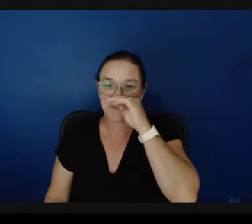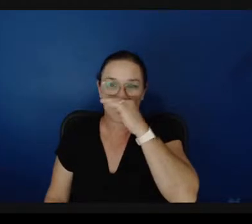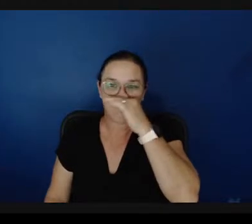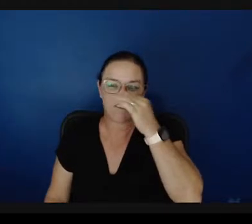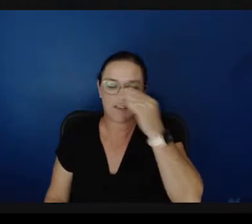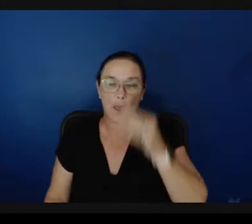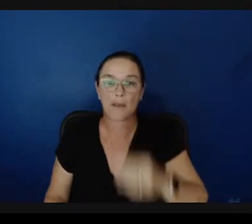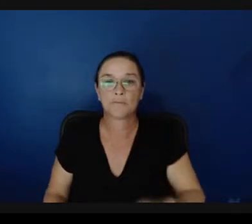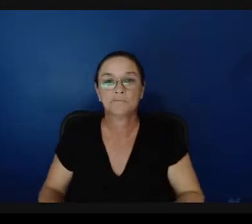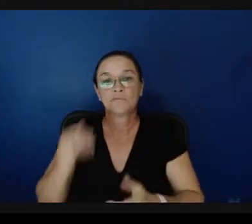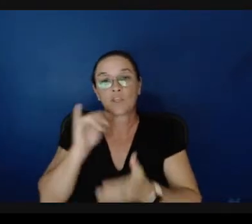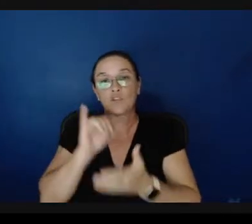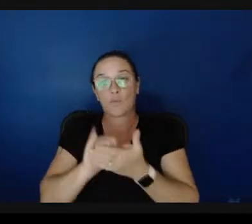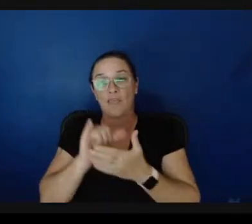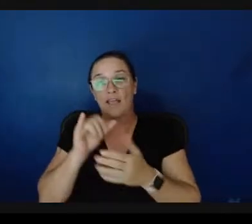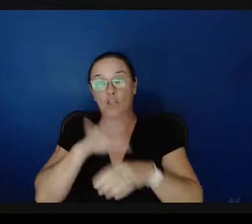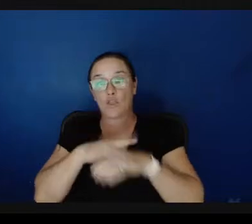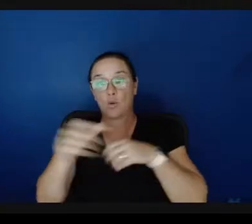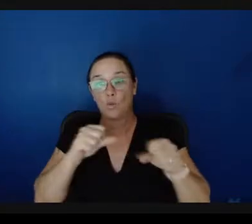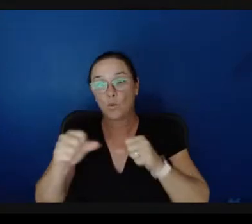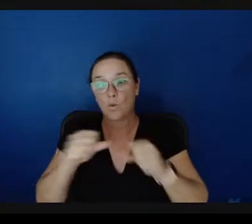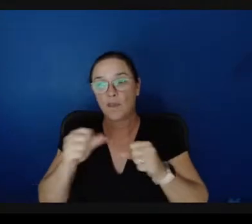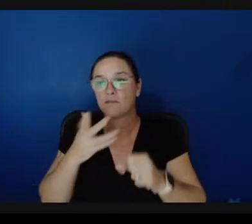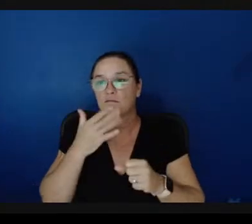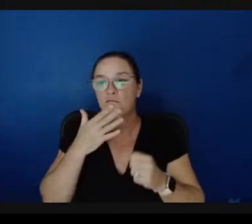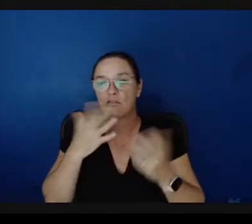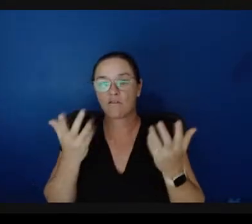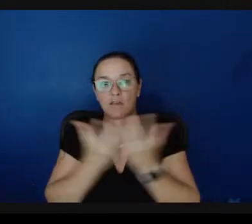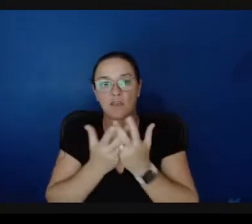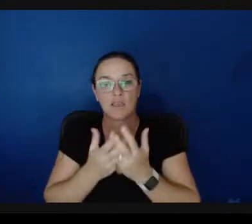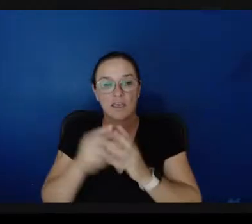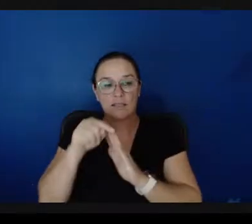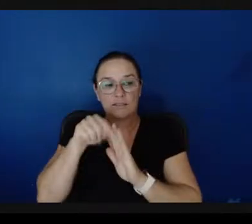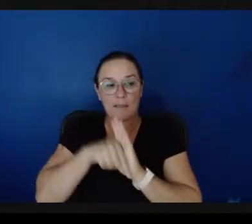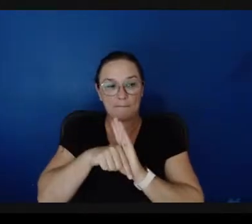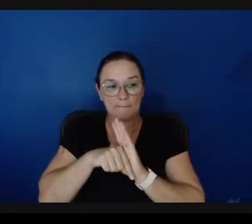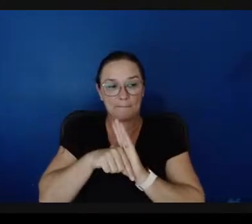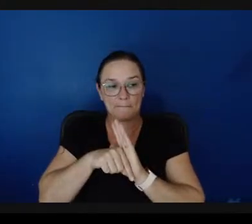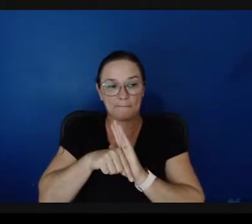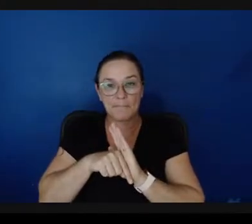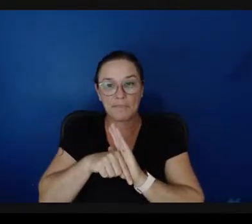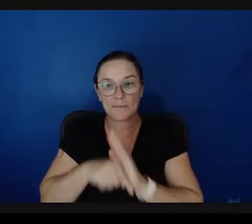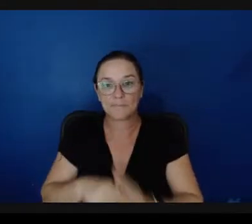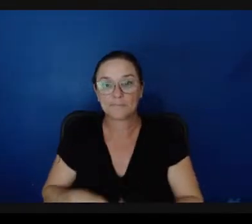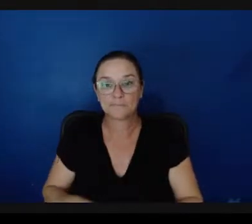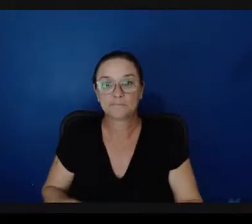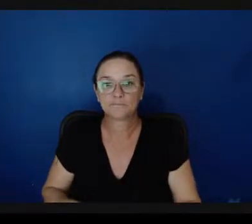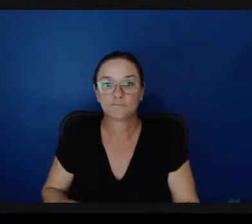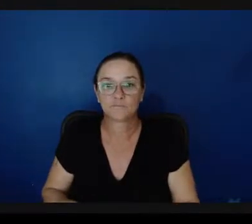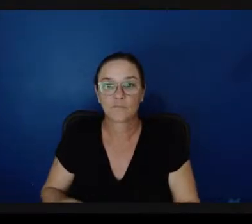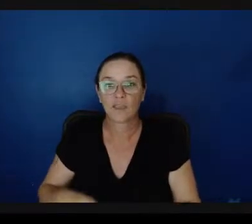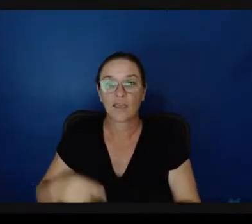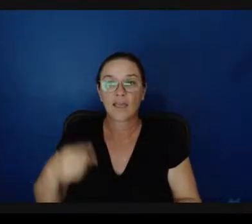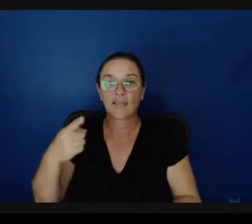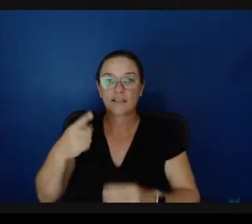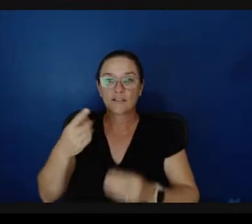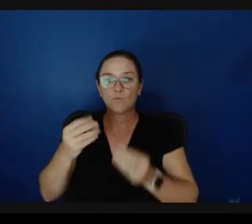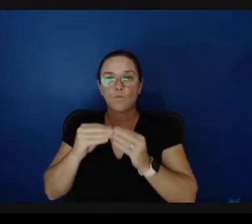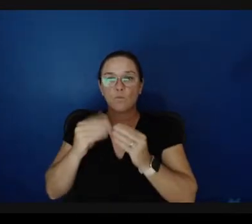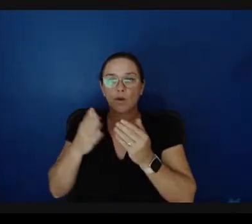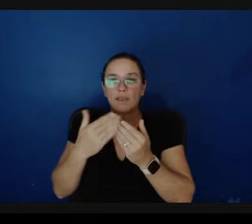So that's the earthquakes colored by depth there, which I think is the easier way to understand